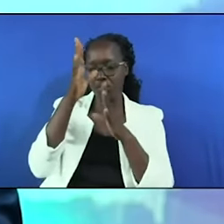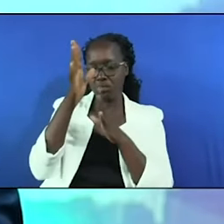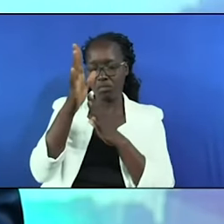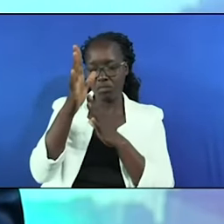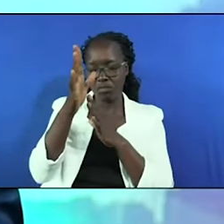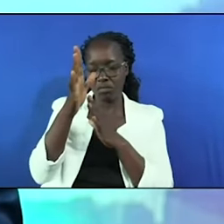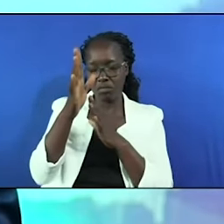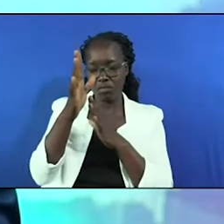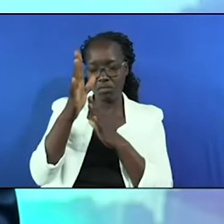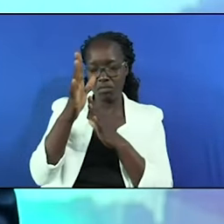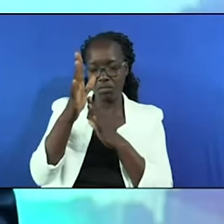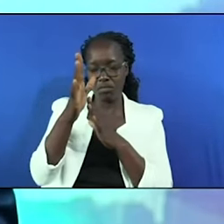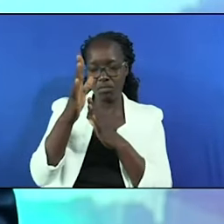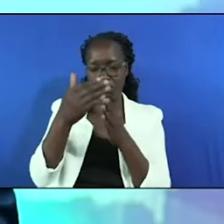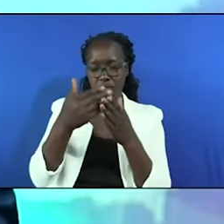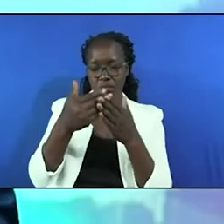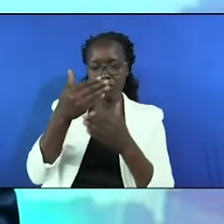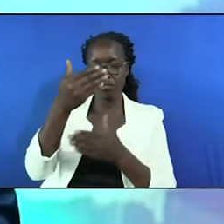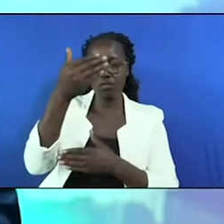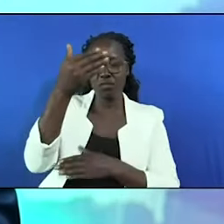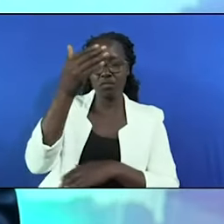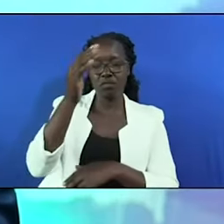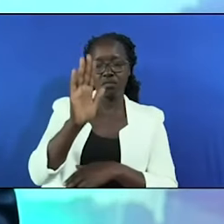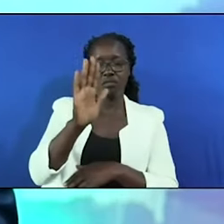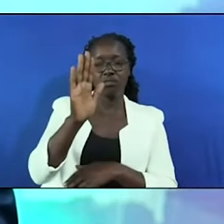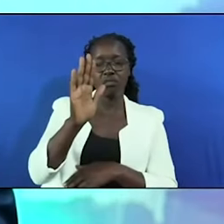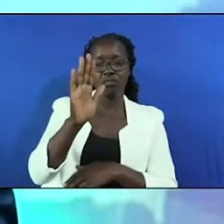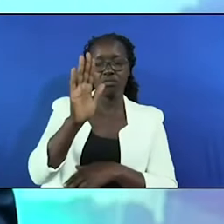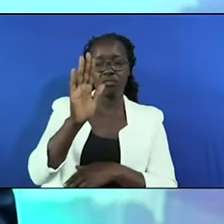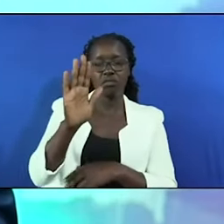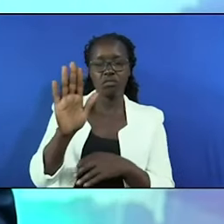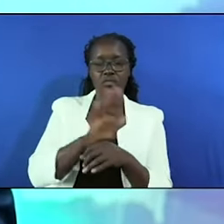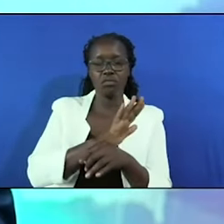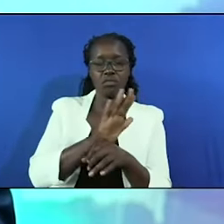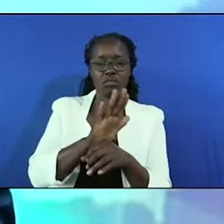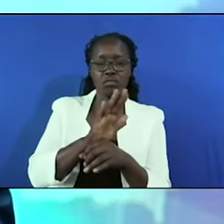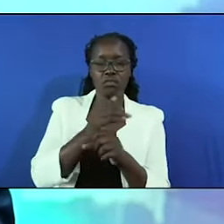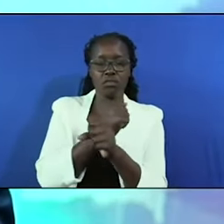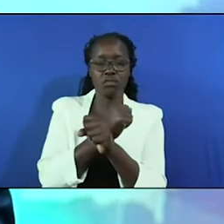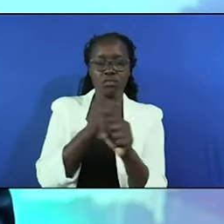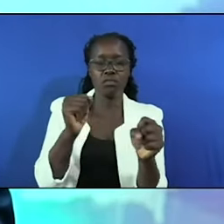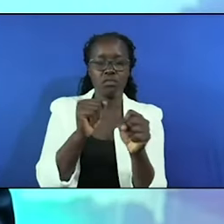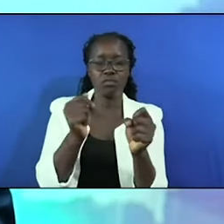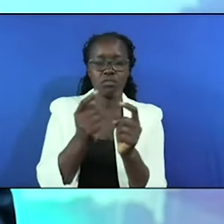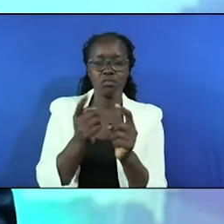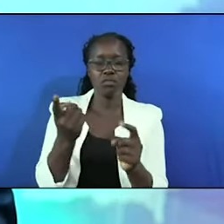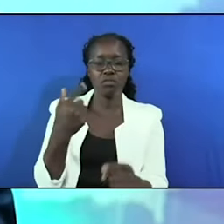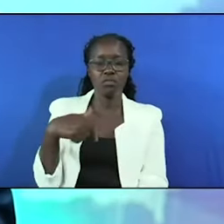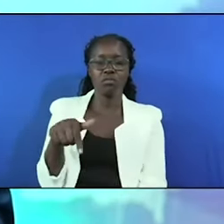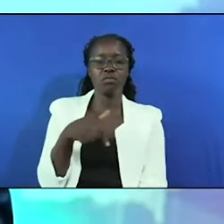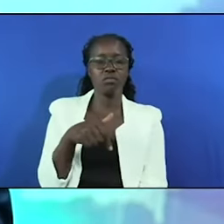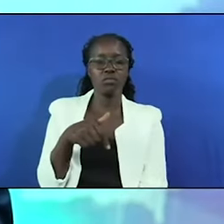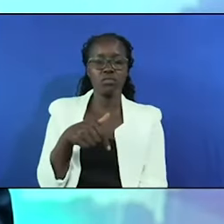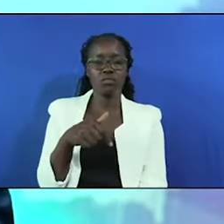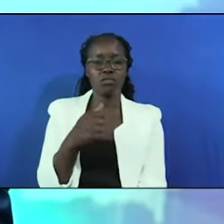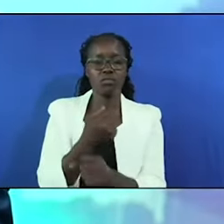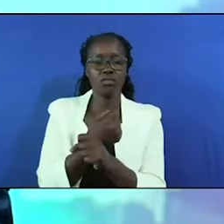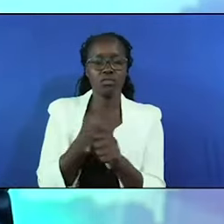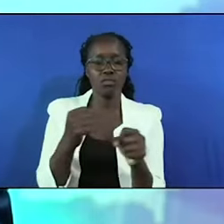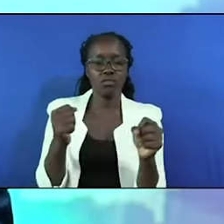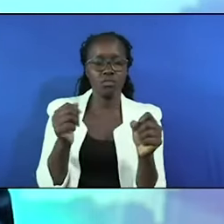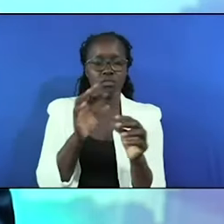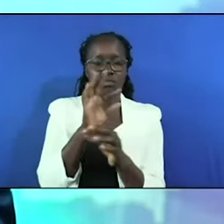God, before you, you have accomplished our salvation for us. Your salvation